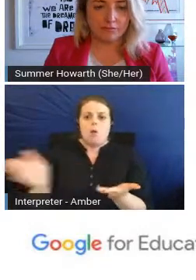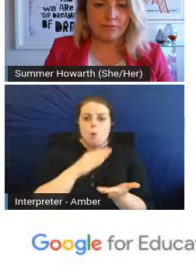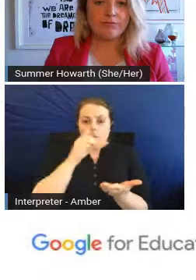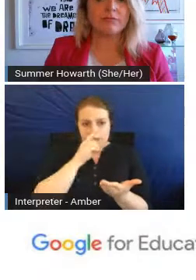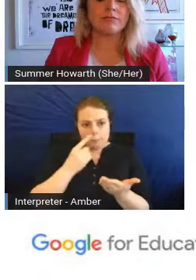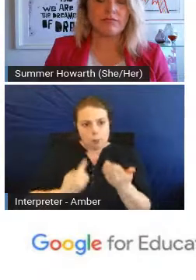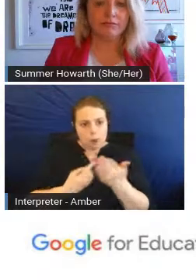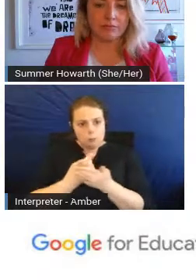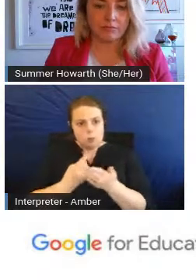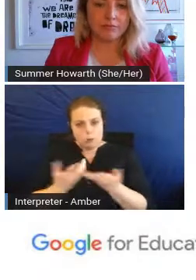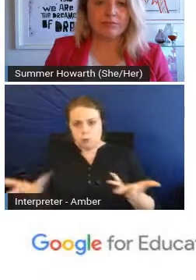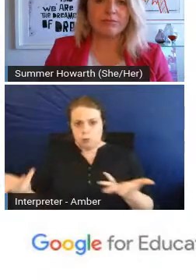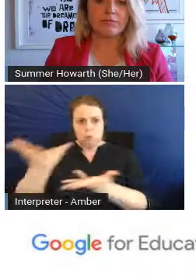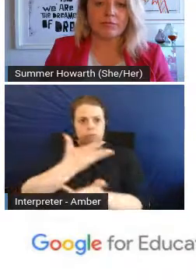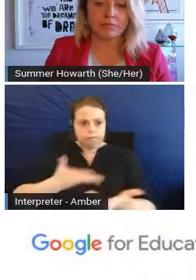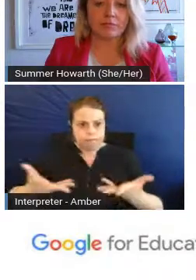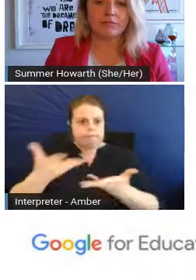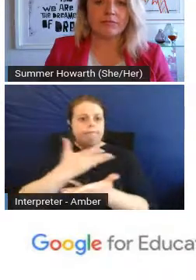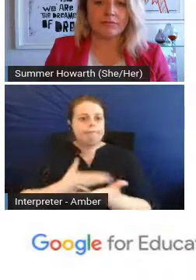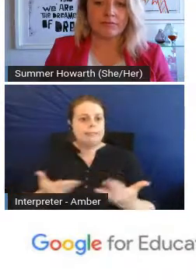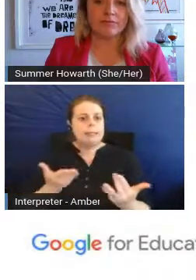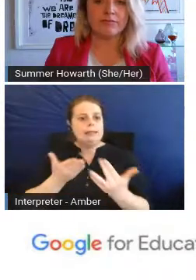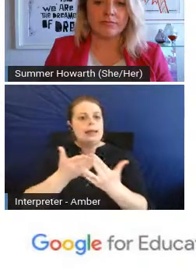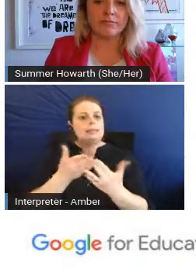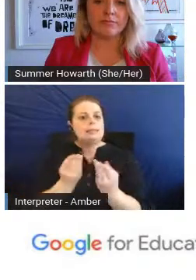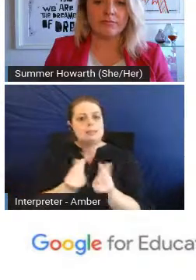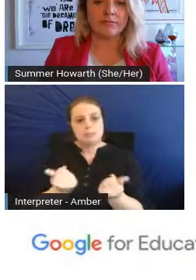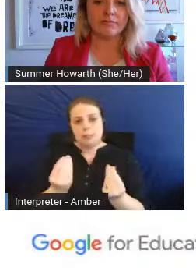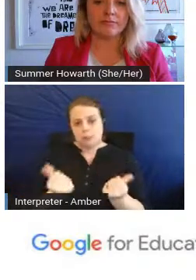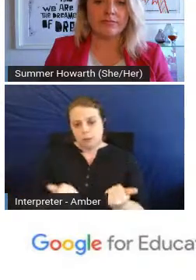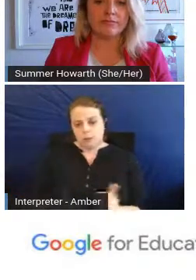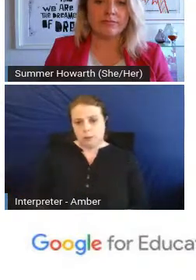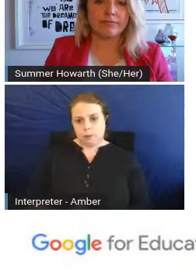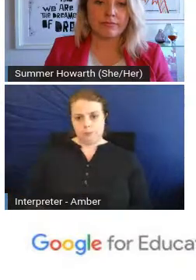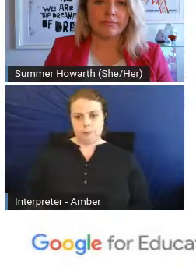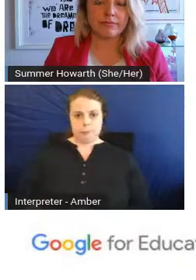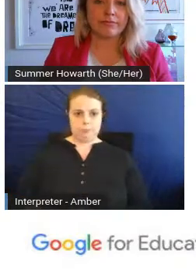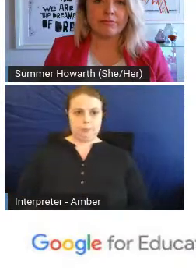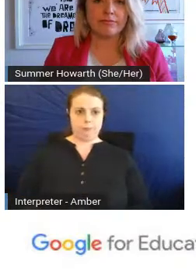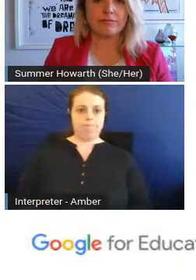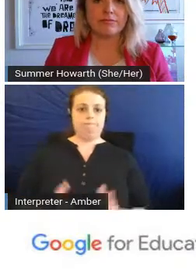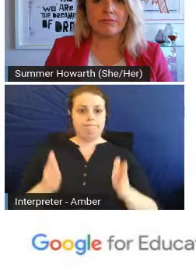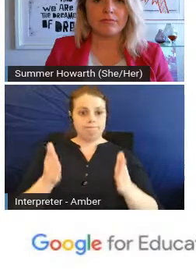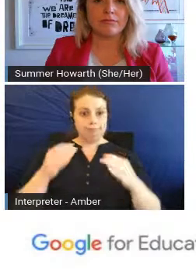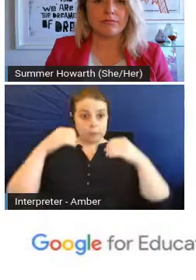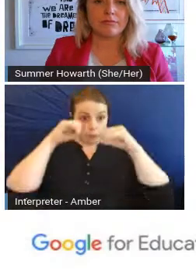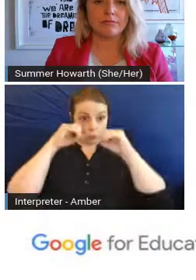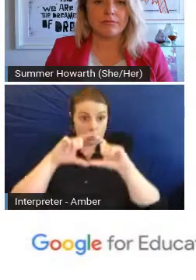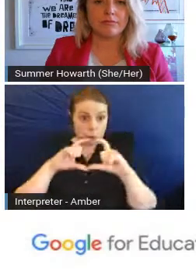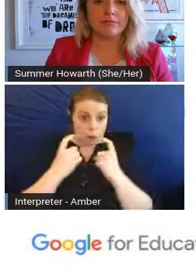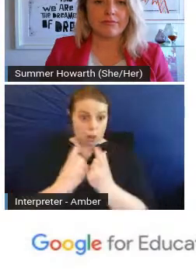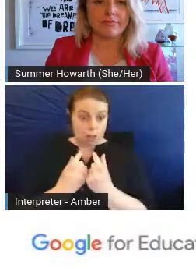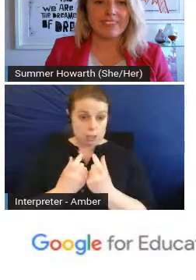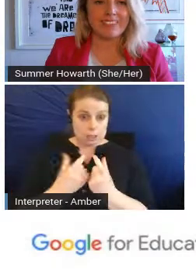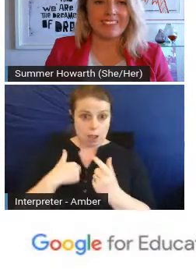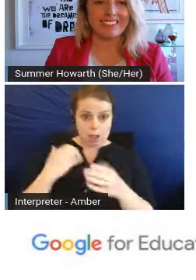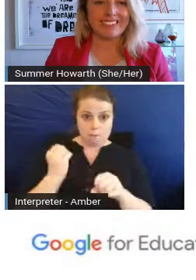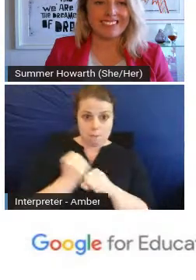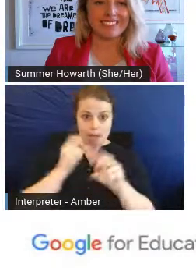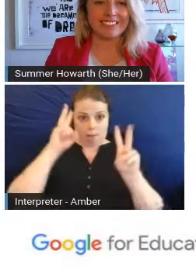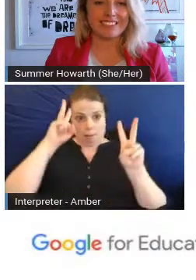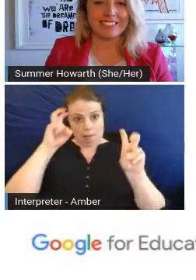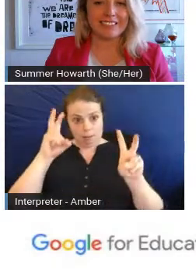be able to access that material? And so here we are in Google Classroom. I've made a topic, so you know we can